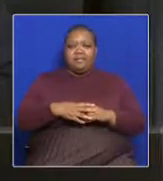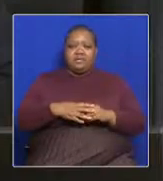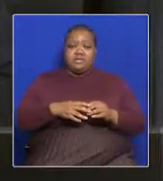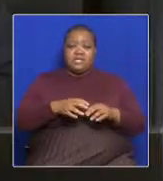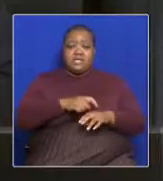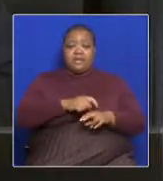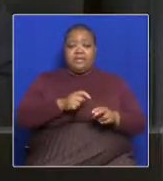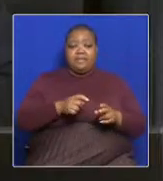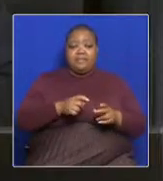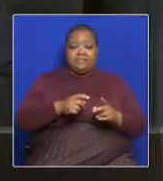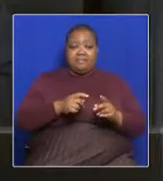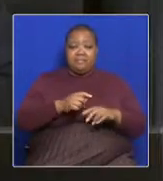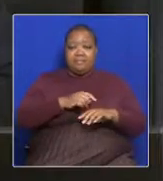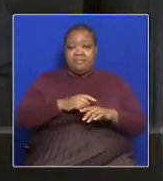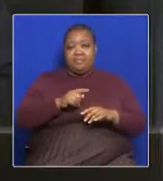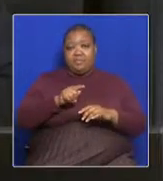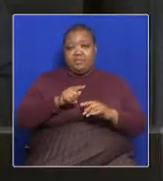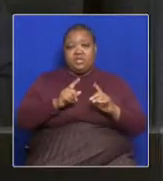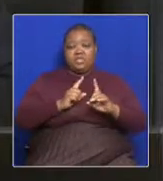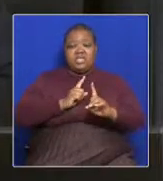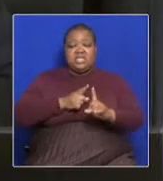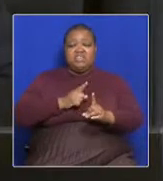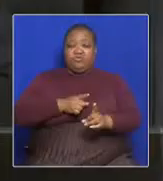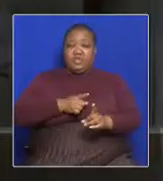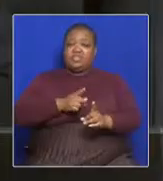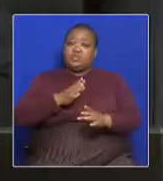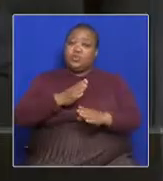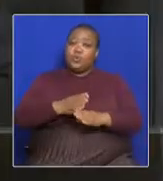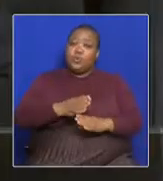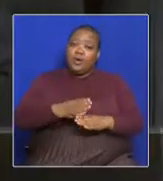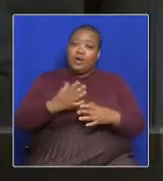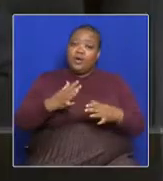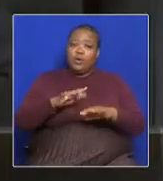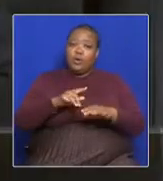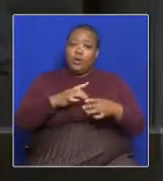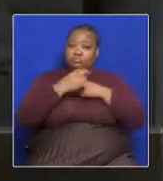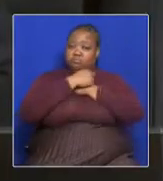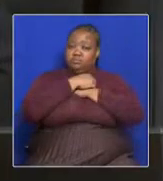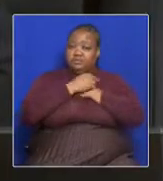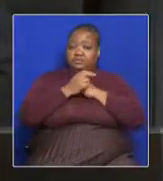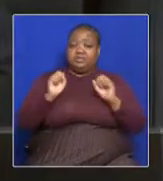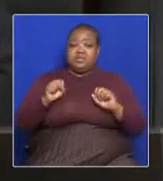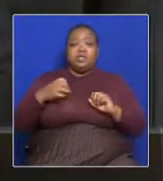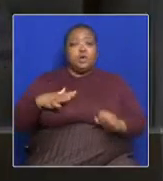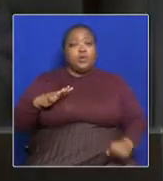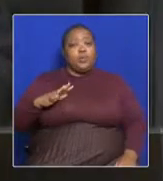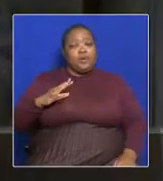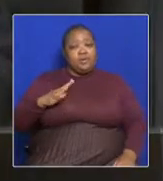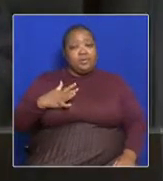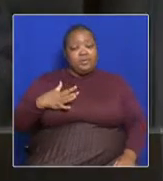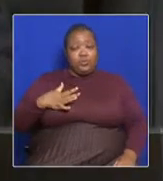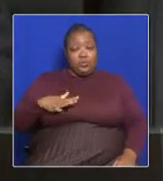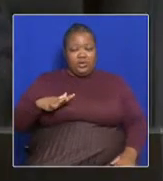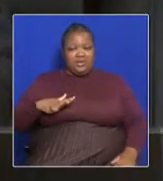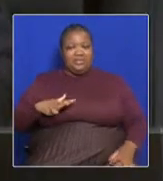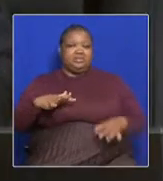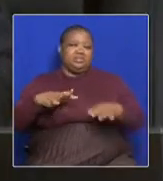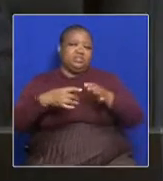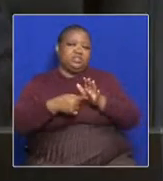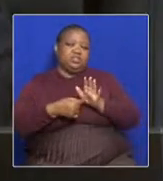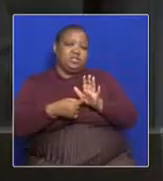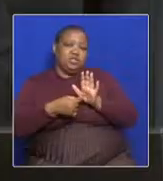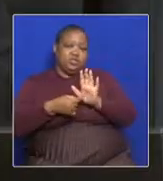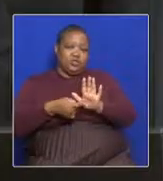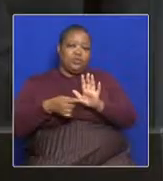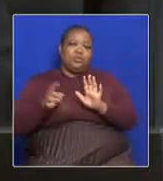purpose of giving instructions. And I'm interested to, I was merely demonstrating or seeking to demonstrate the